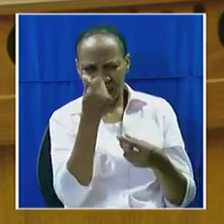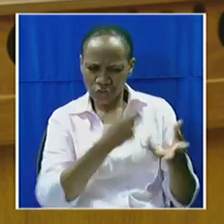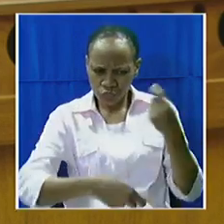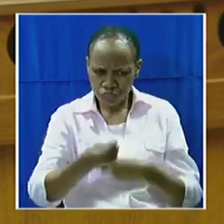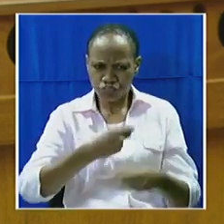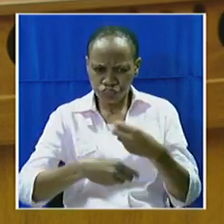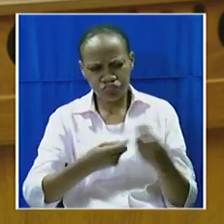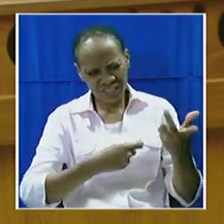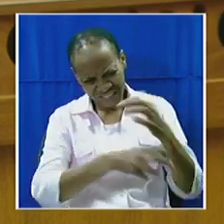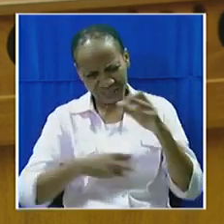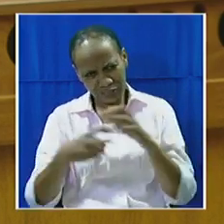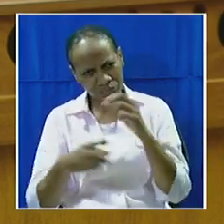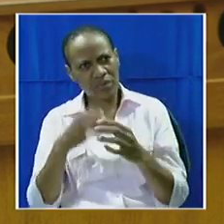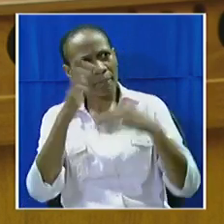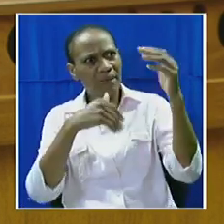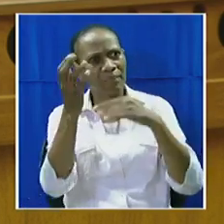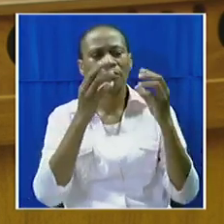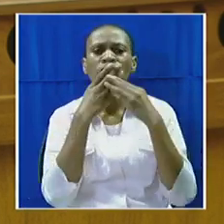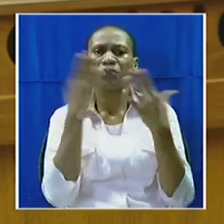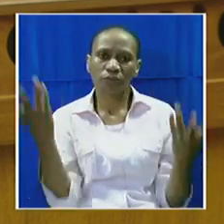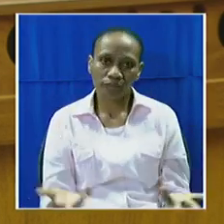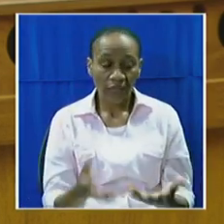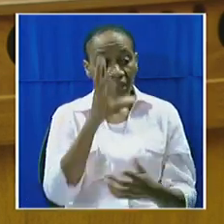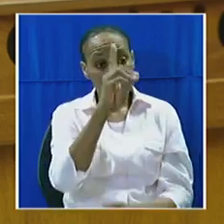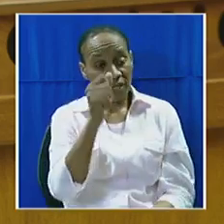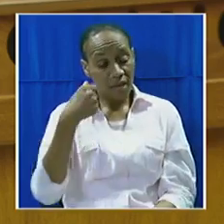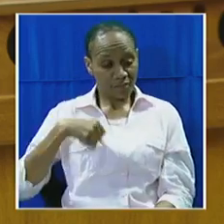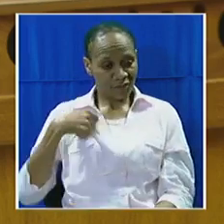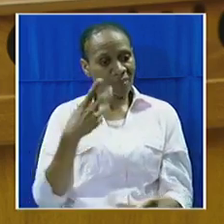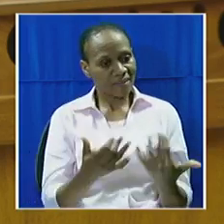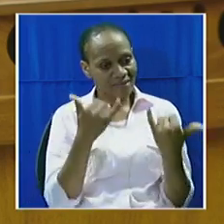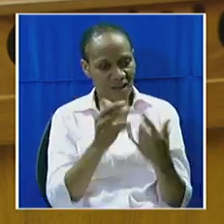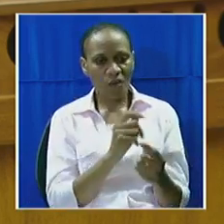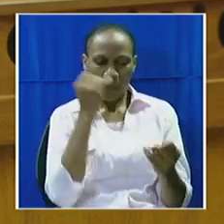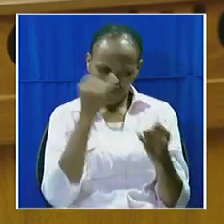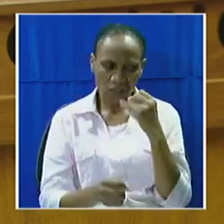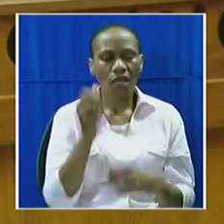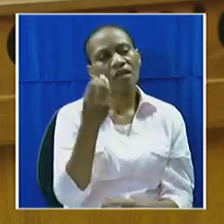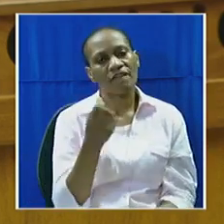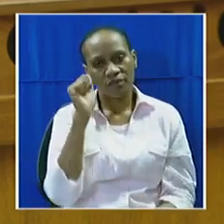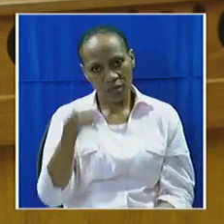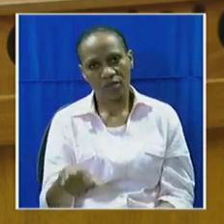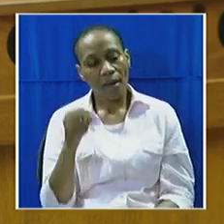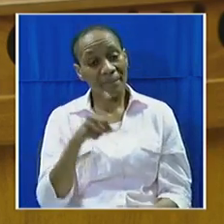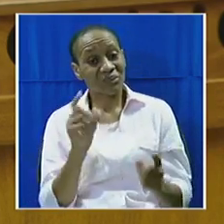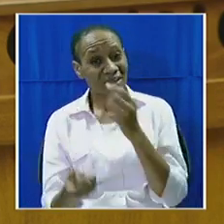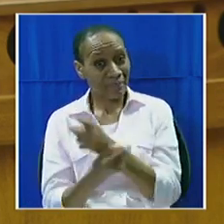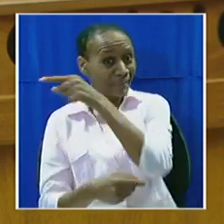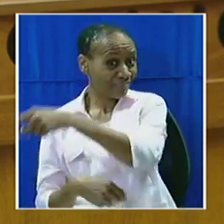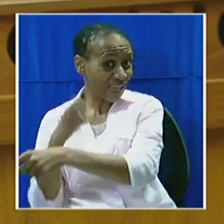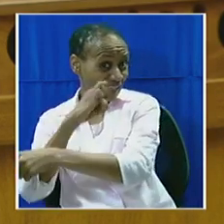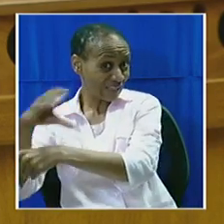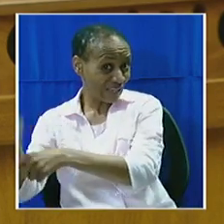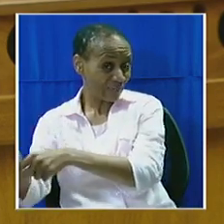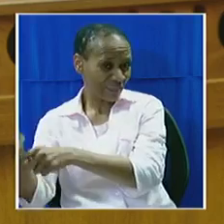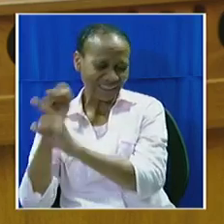service infrastructure. The DA-led city government has certainly made its mistakes, but compared to Makana, those